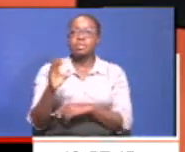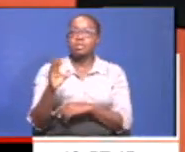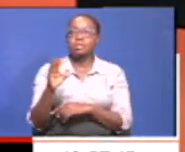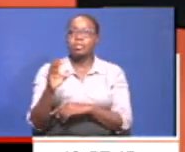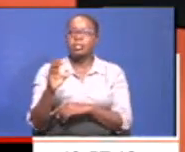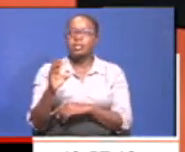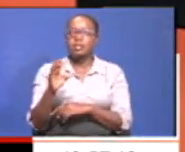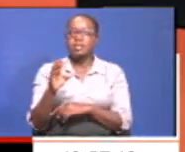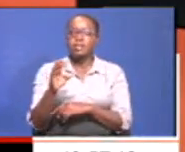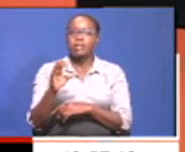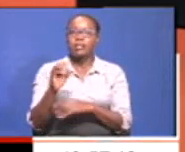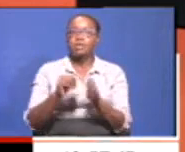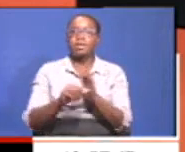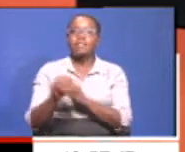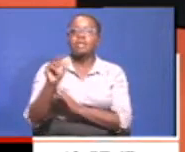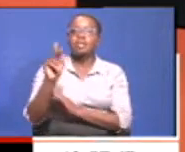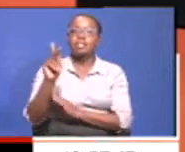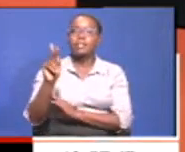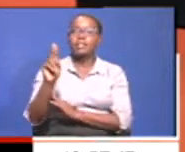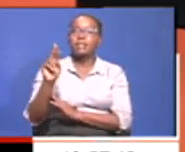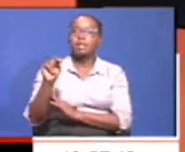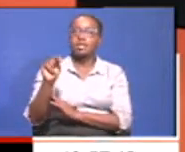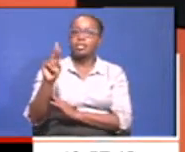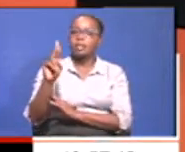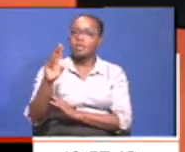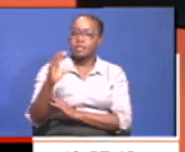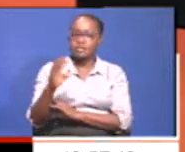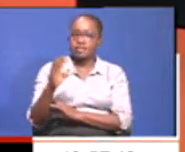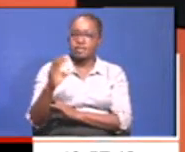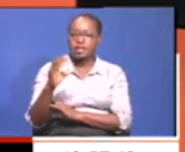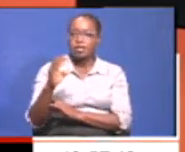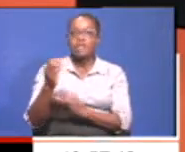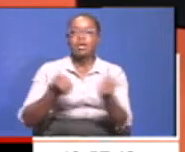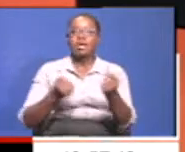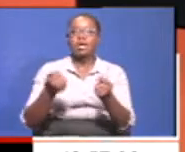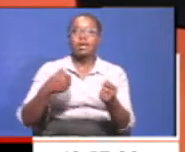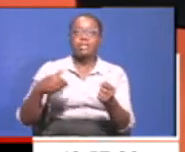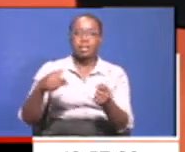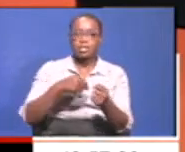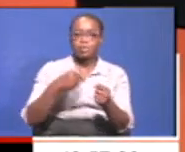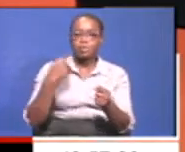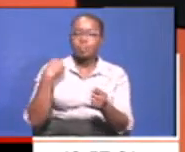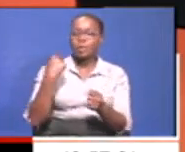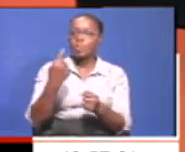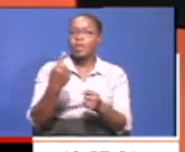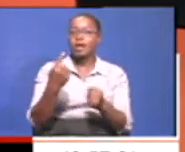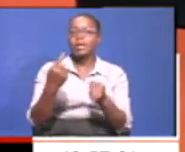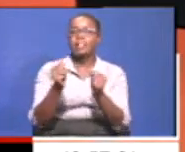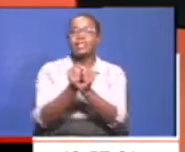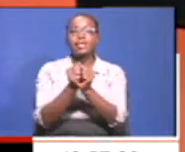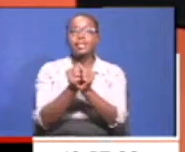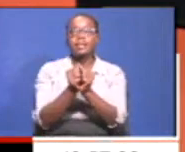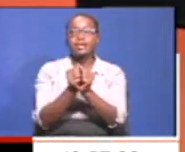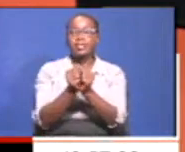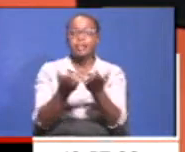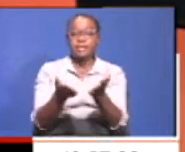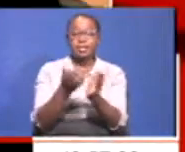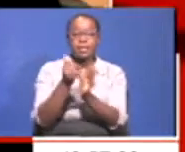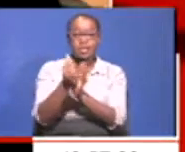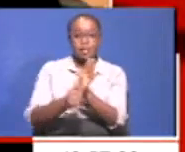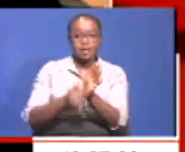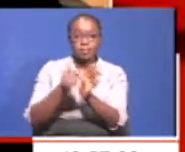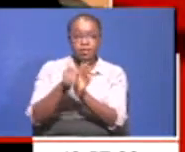under KNRC, and our car is number 110. We are just finalizing. We are here in Naivasha picking